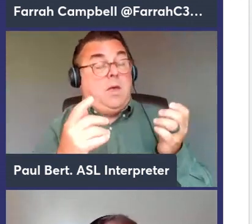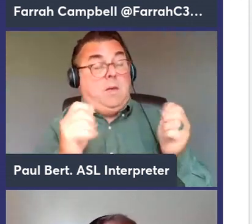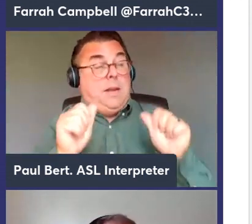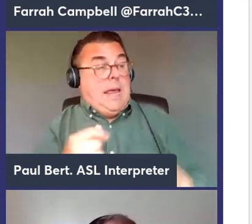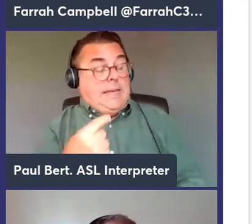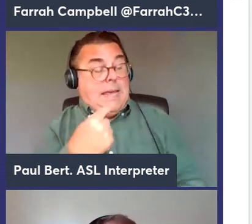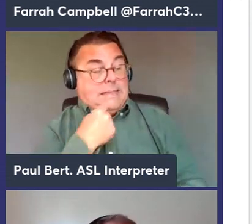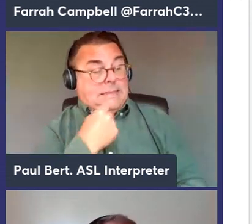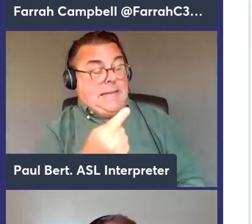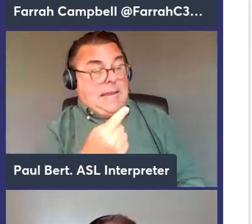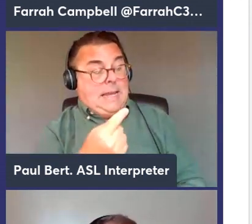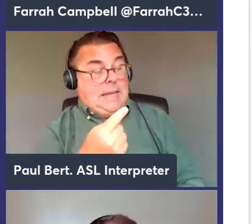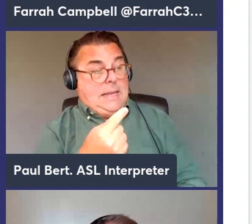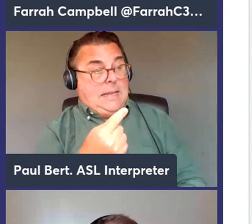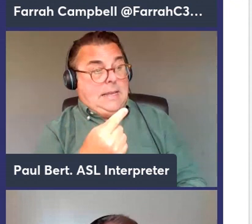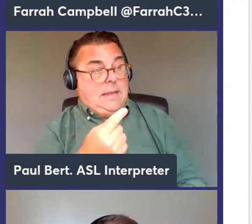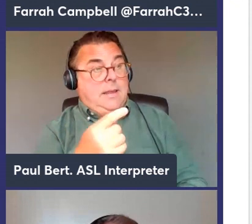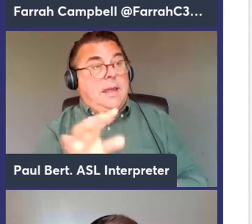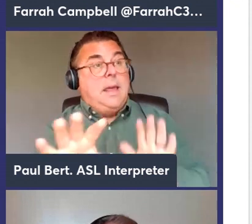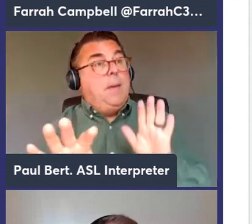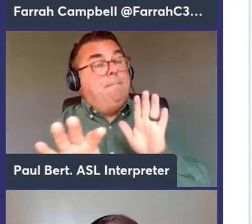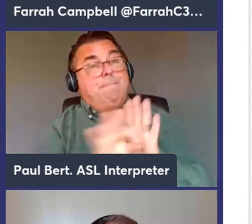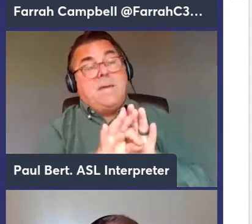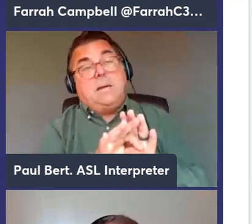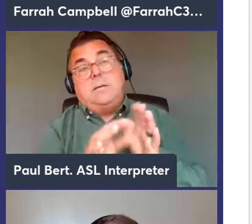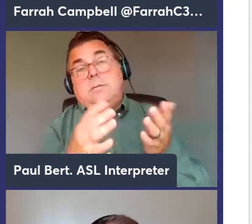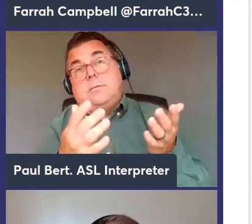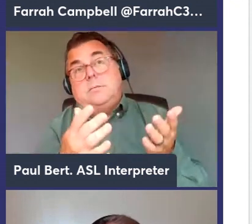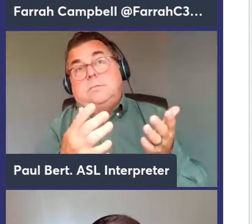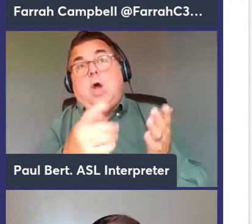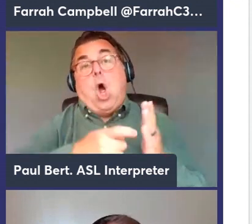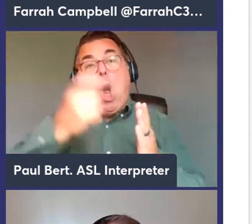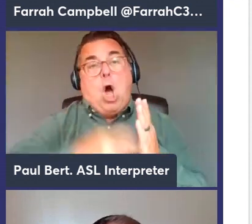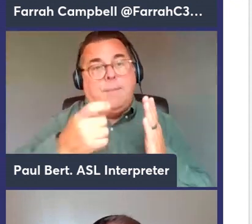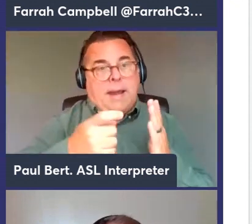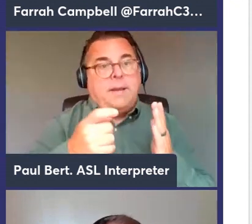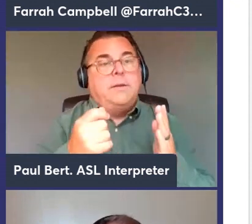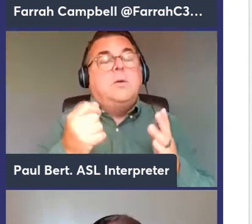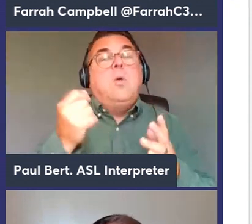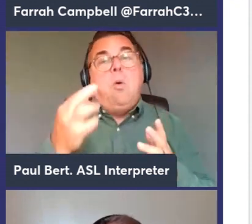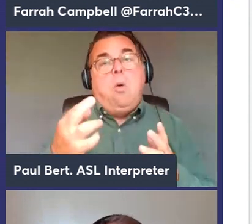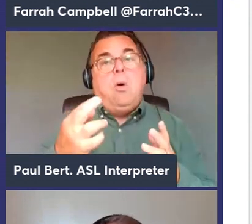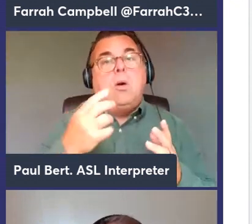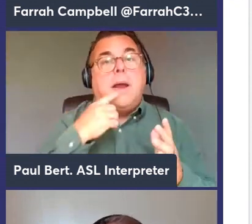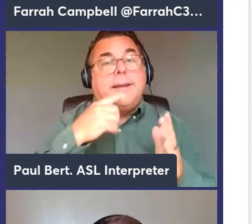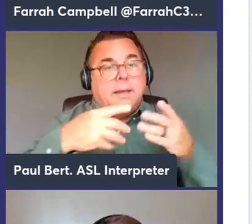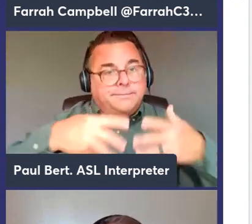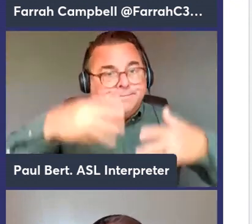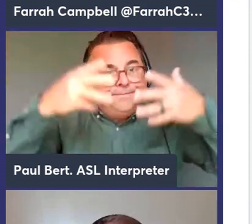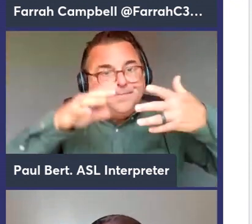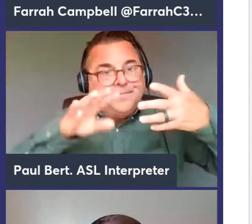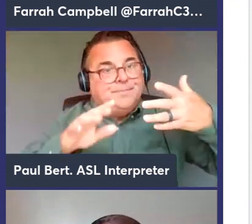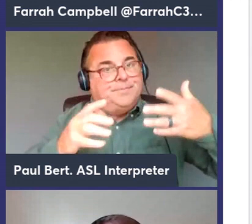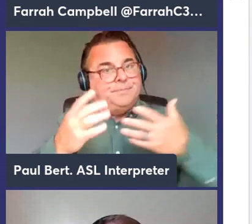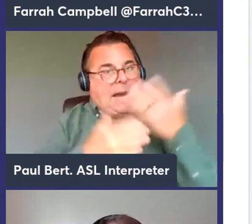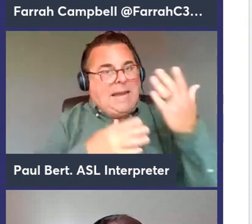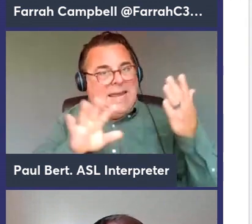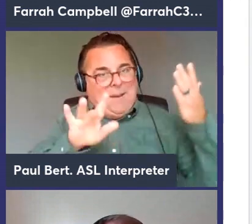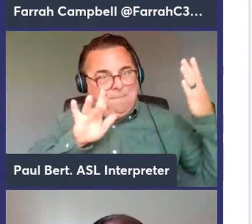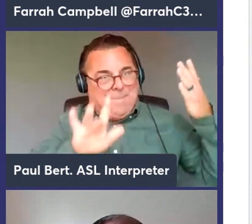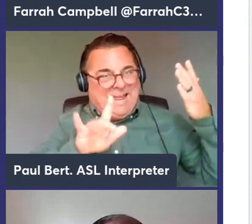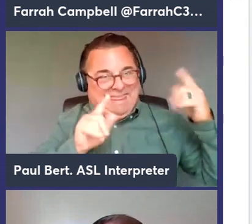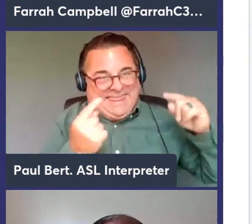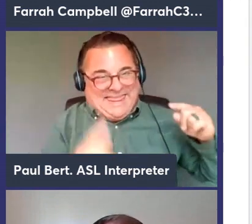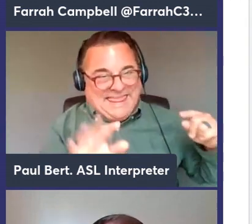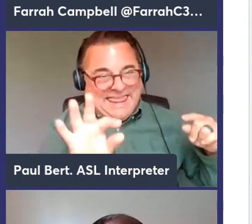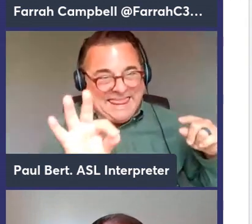say, select it by, auto placement, right? Or I can actually manually specify the